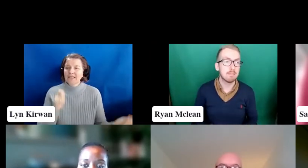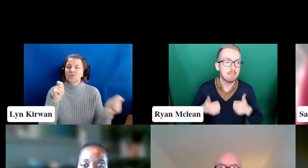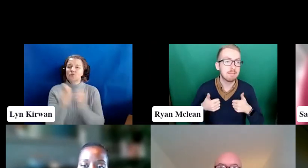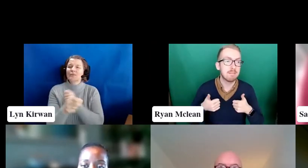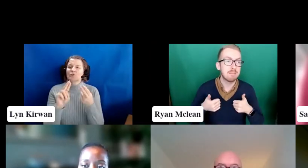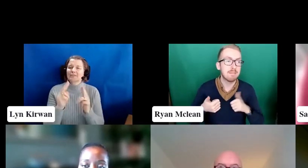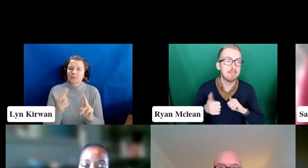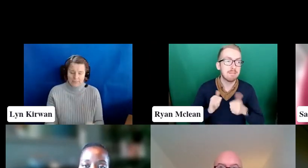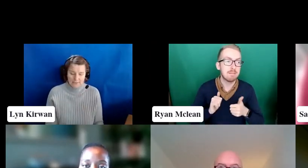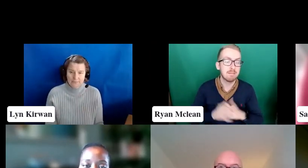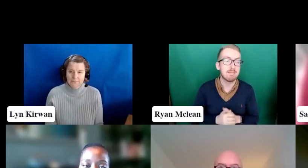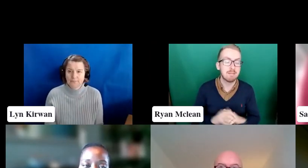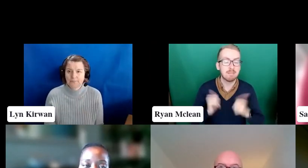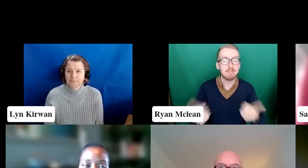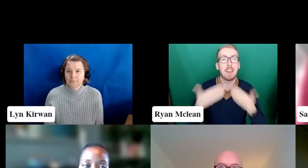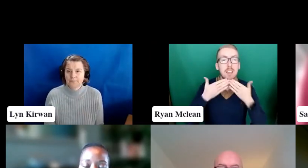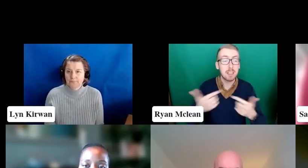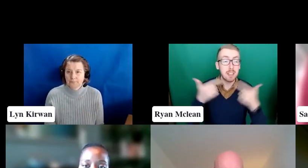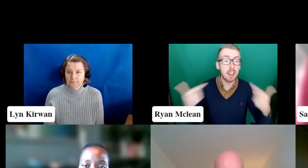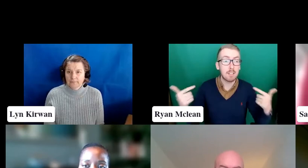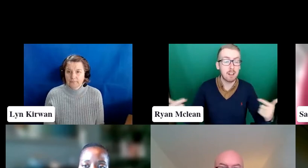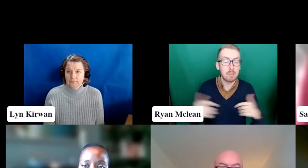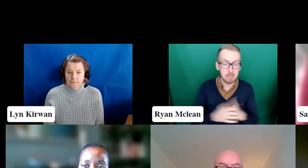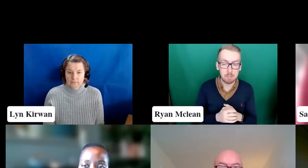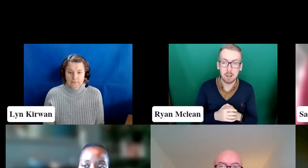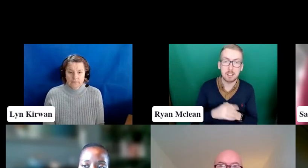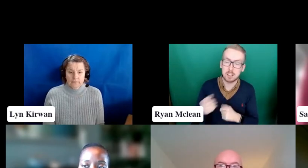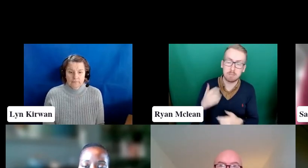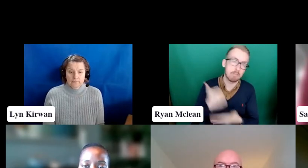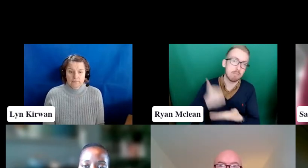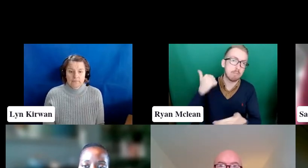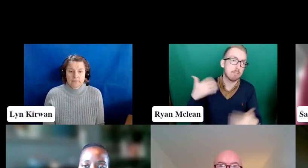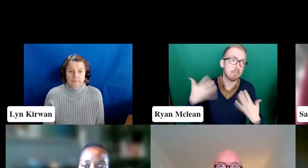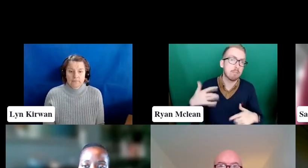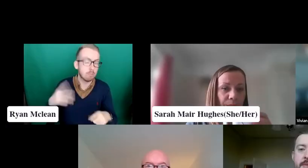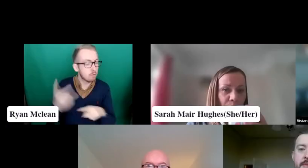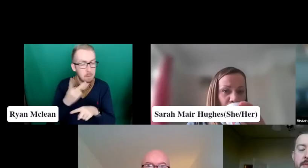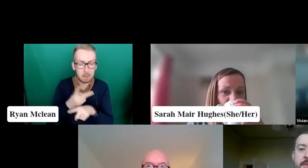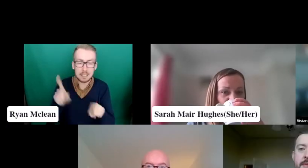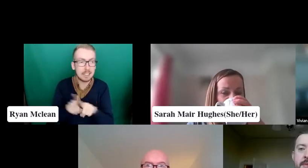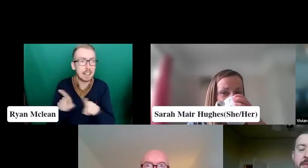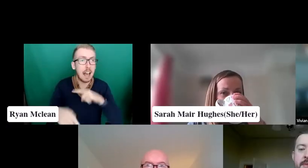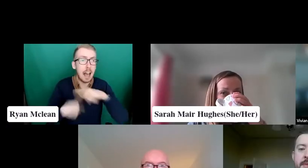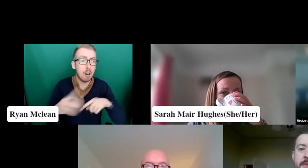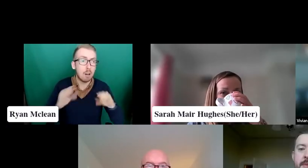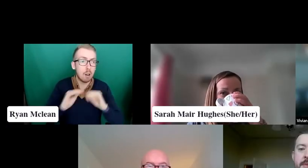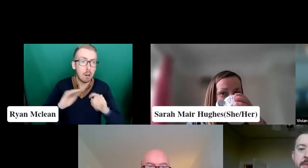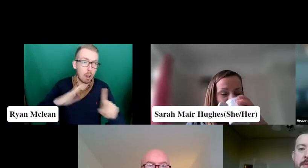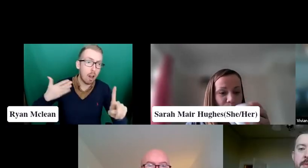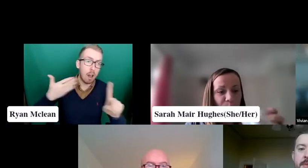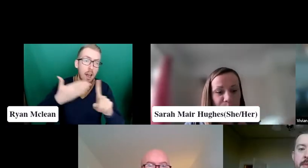Thank you very much, Sarah. That's brilliant. And just to echo that, how effective cultural ambition has been. And if you look at the